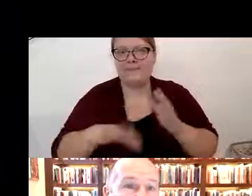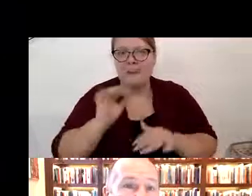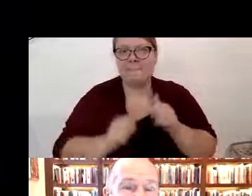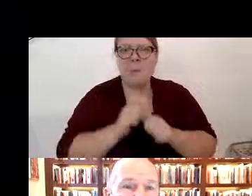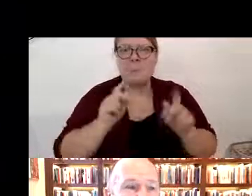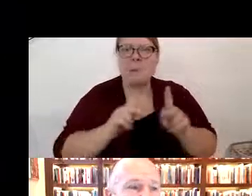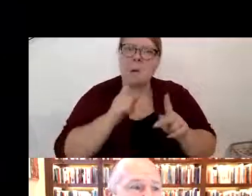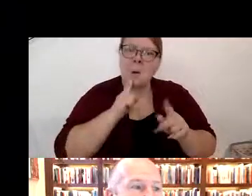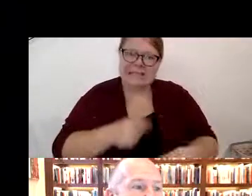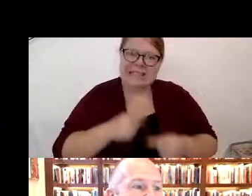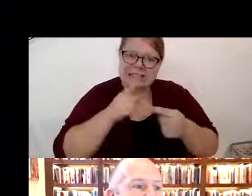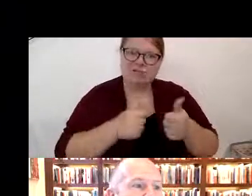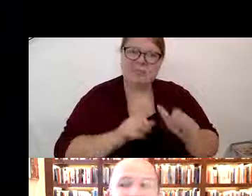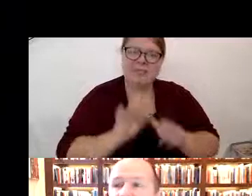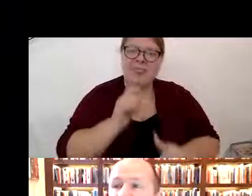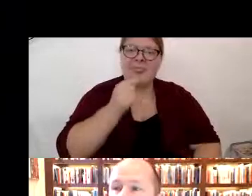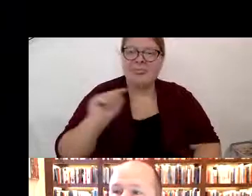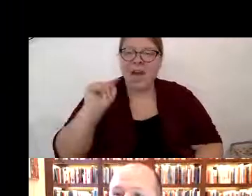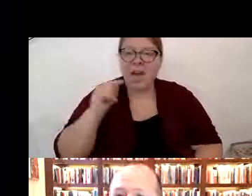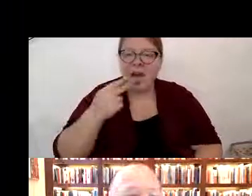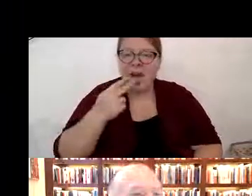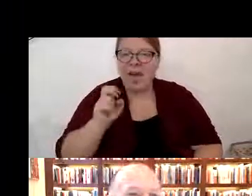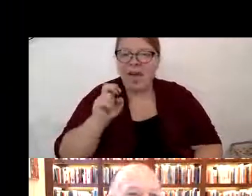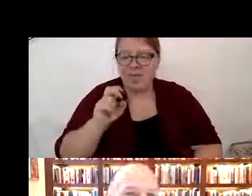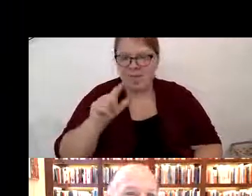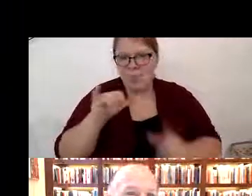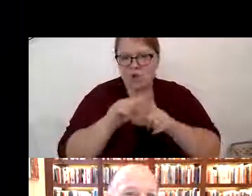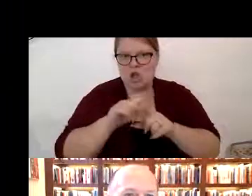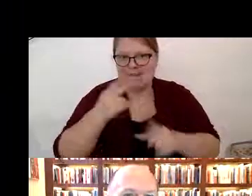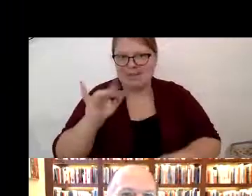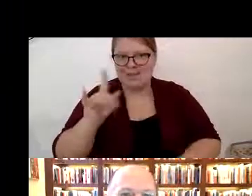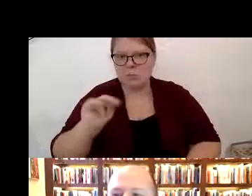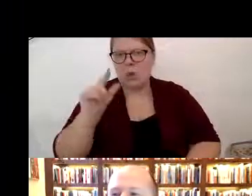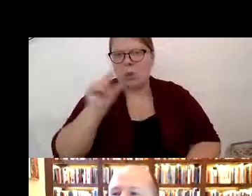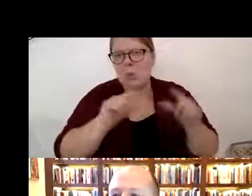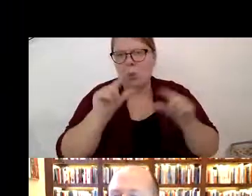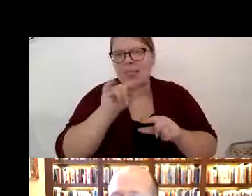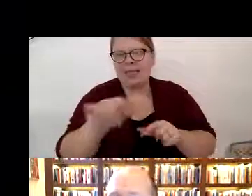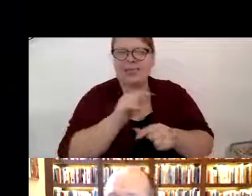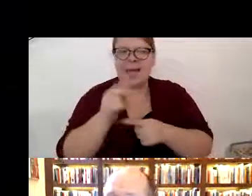people actually struggle to find it. And you can Google this image and just the hidden tiger and you